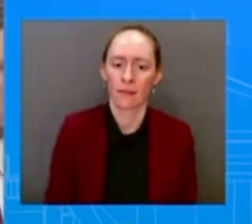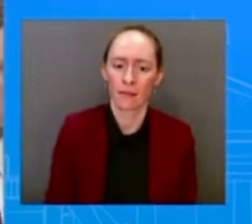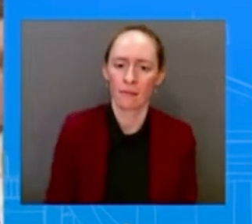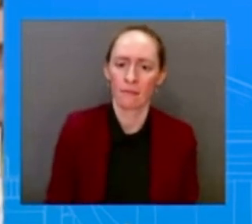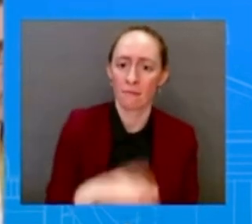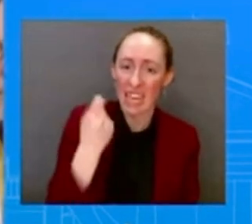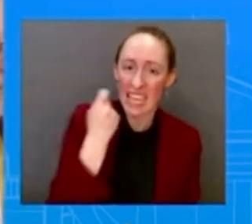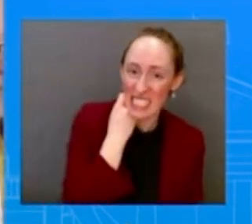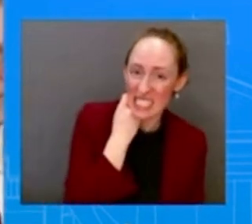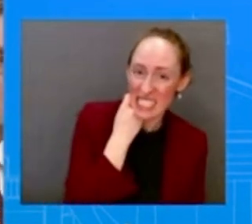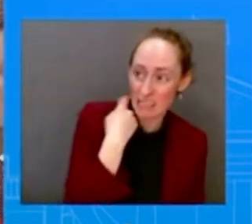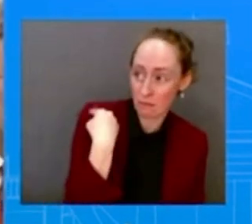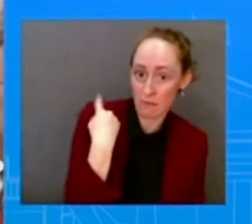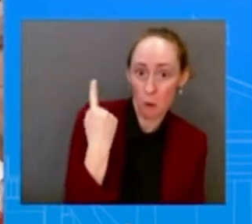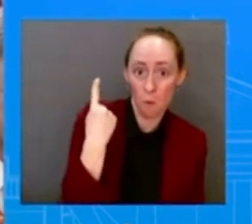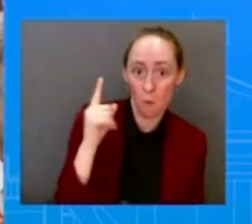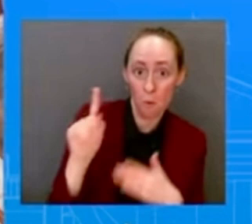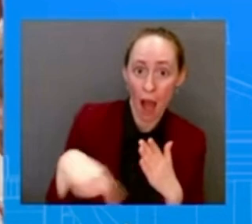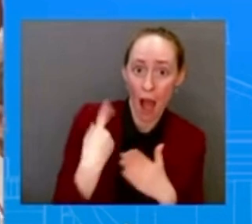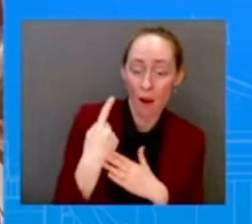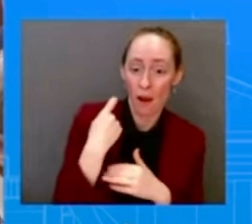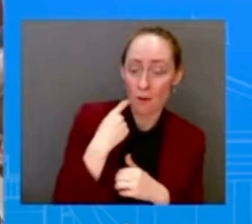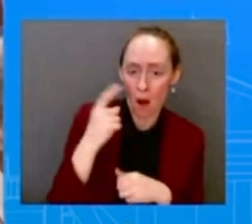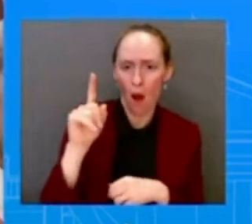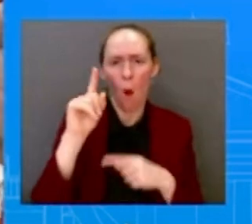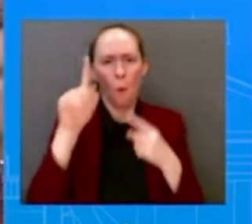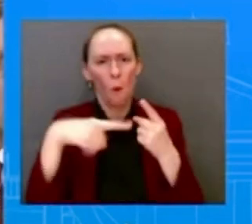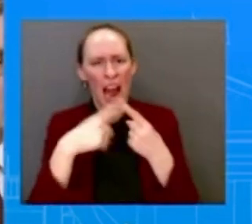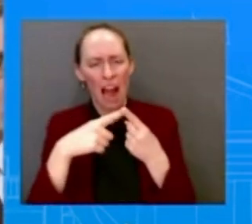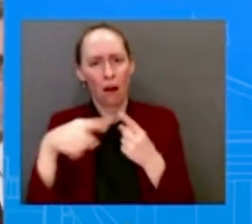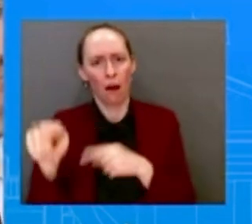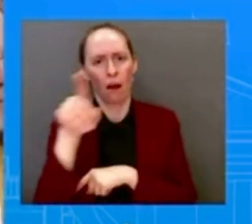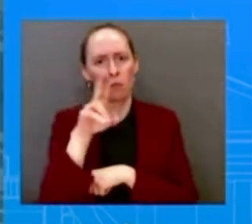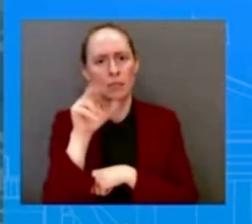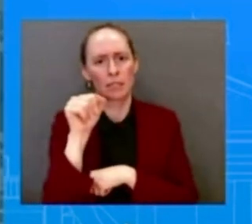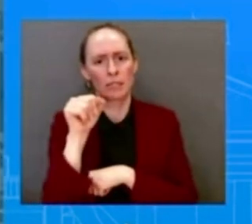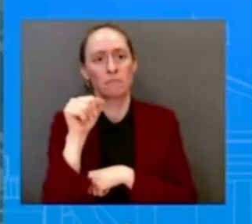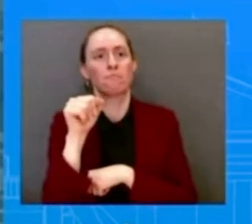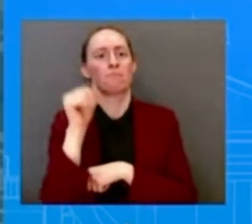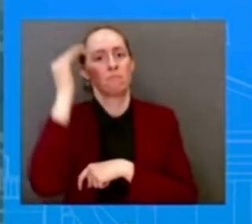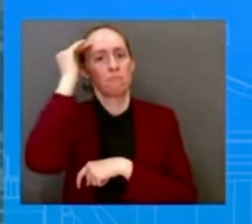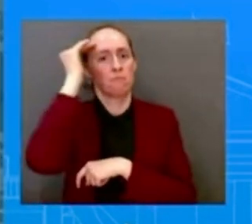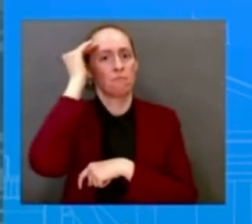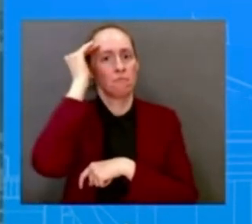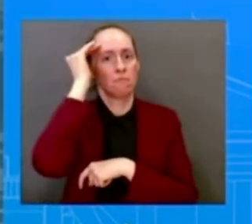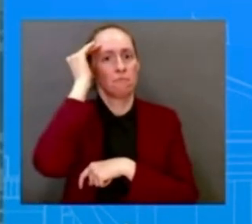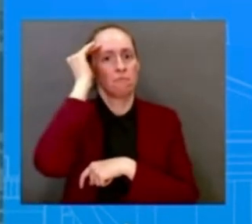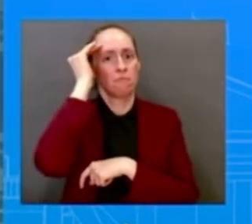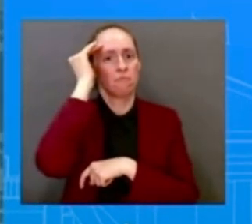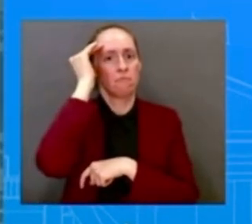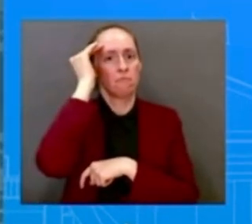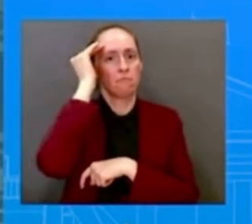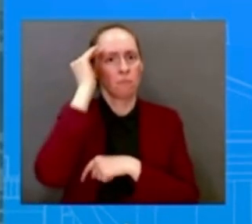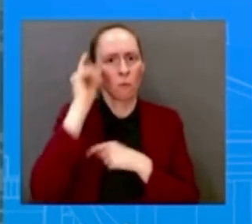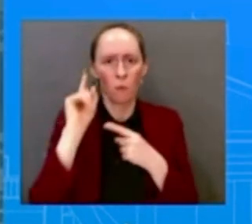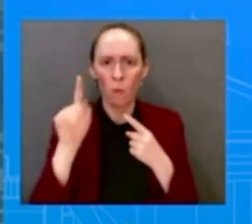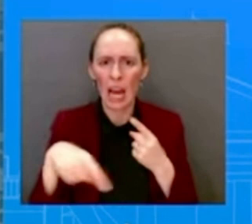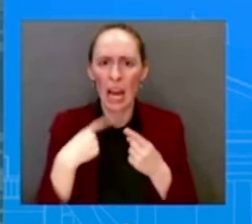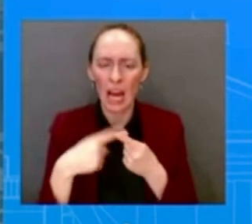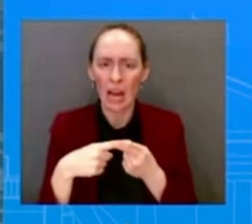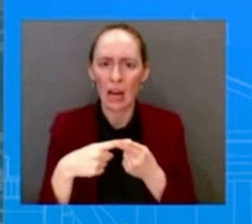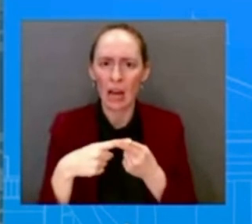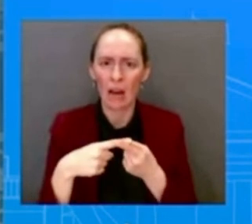When did the U.S. first get intelligence that it existed? The knowledge about the balloon and the